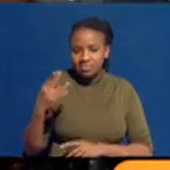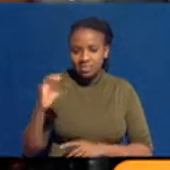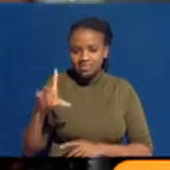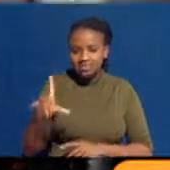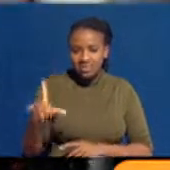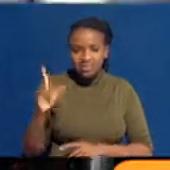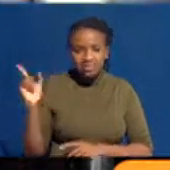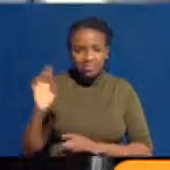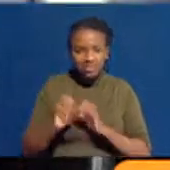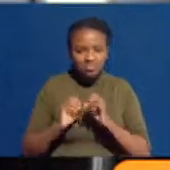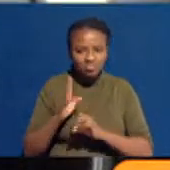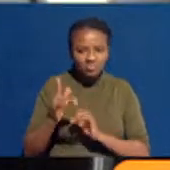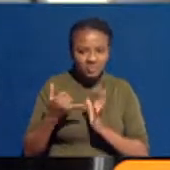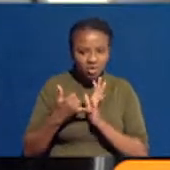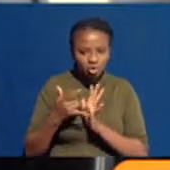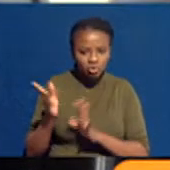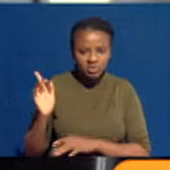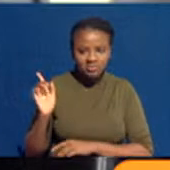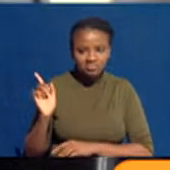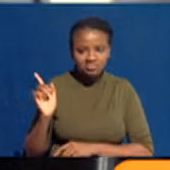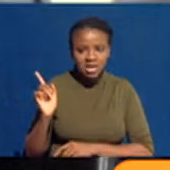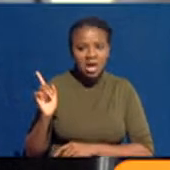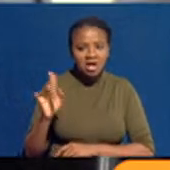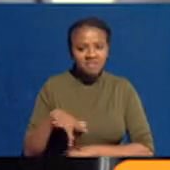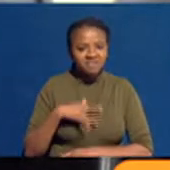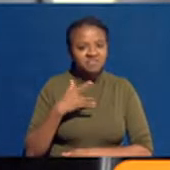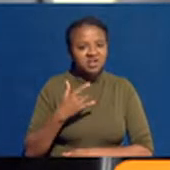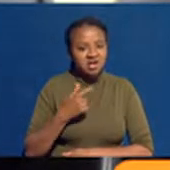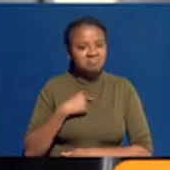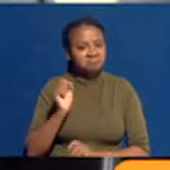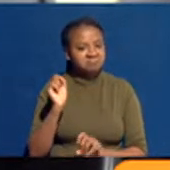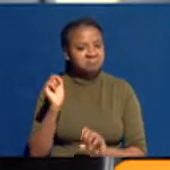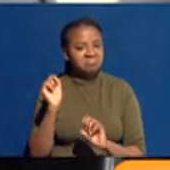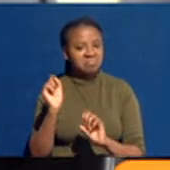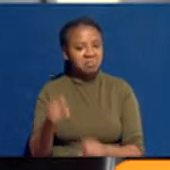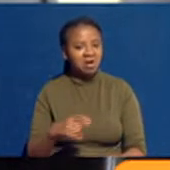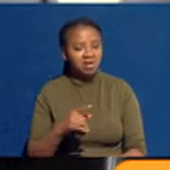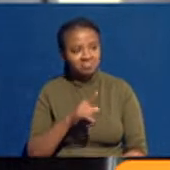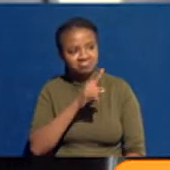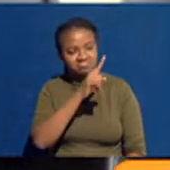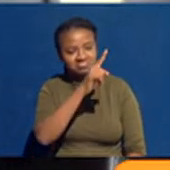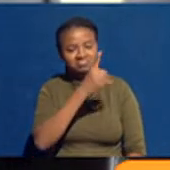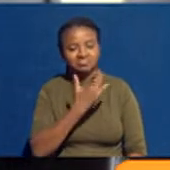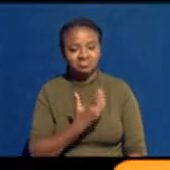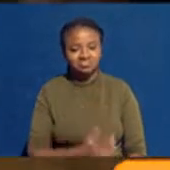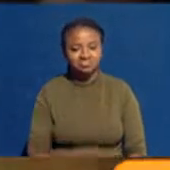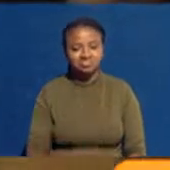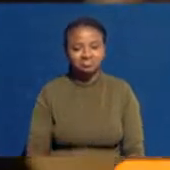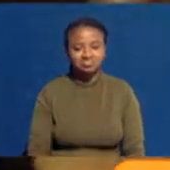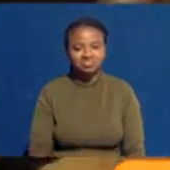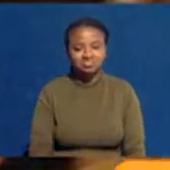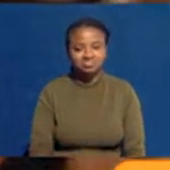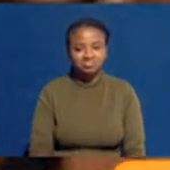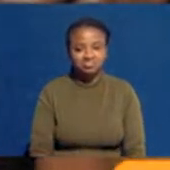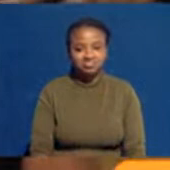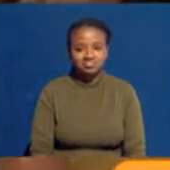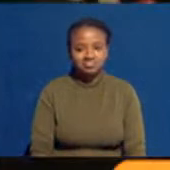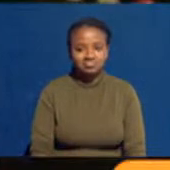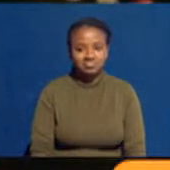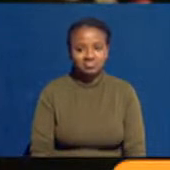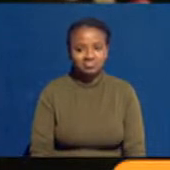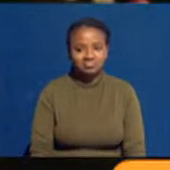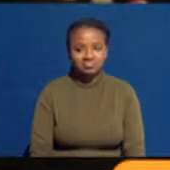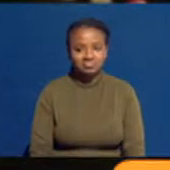television series Star Trek fueled her belief that she too belonged among the stars. Hailing frequencies open,